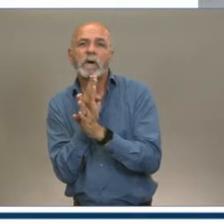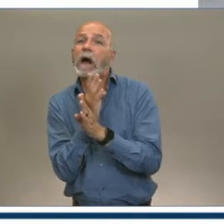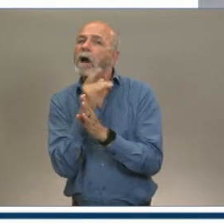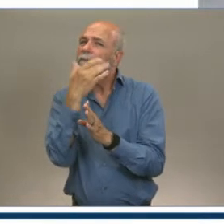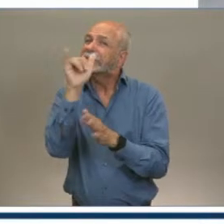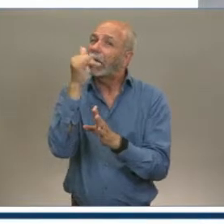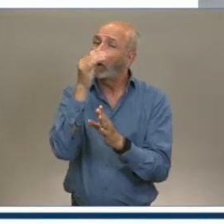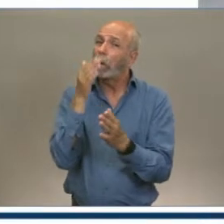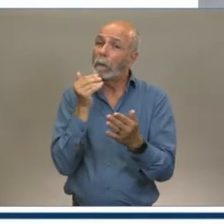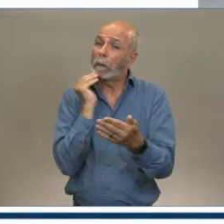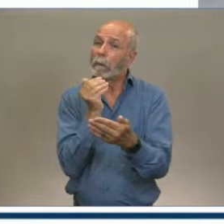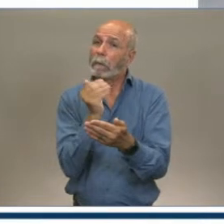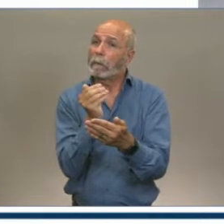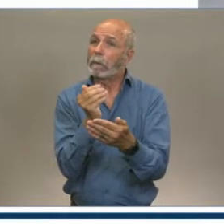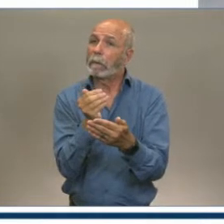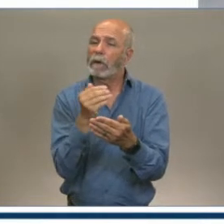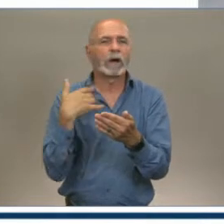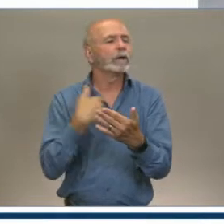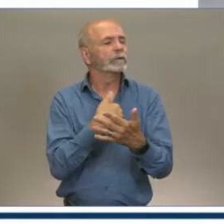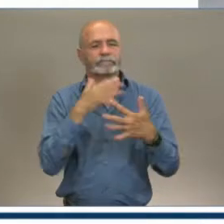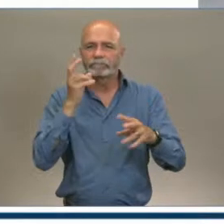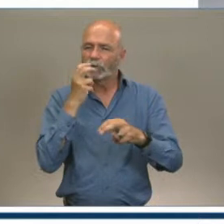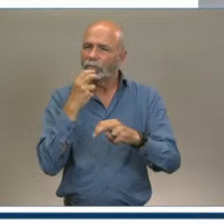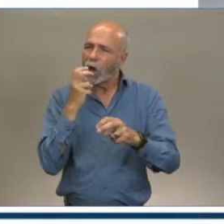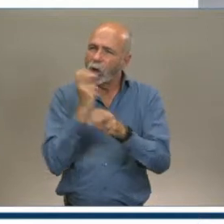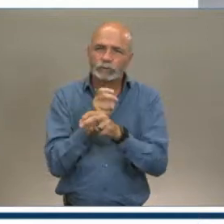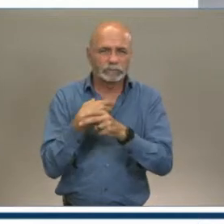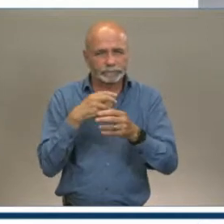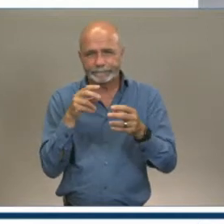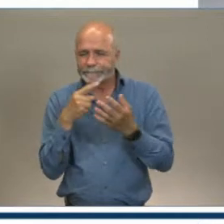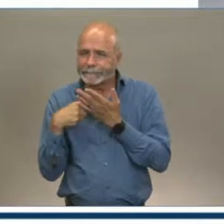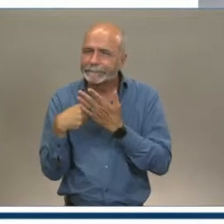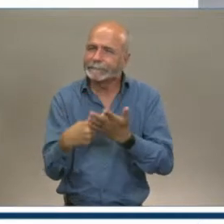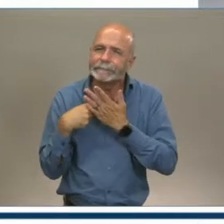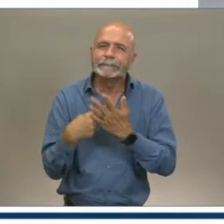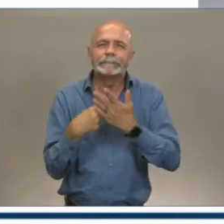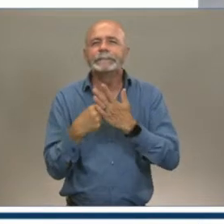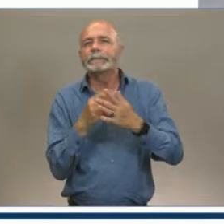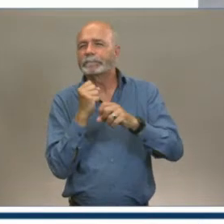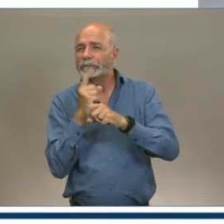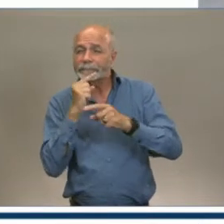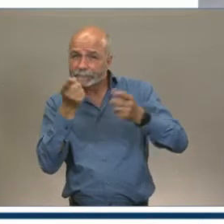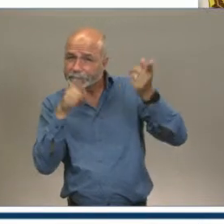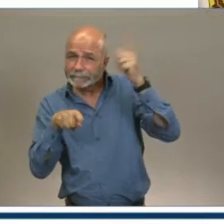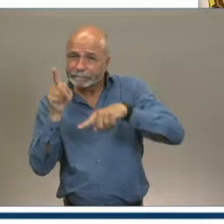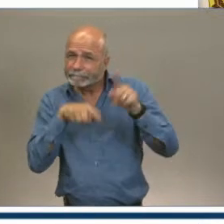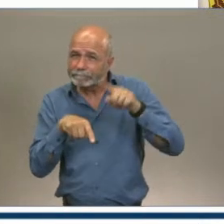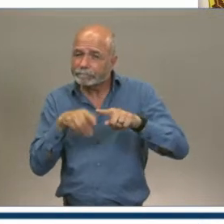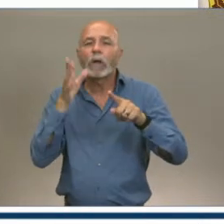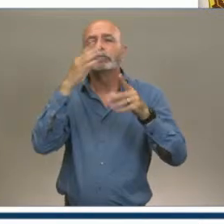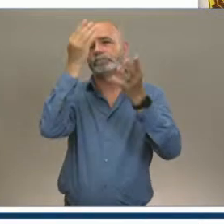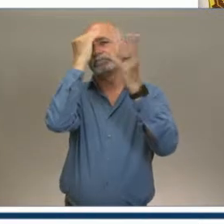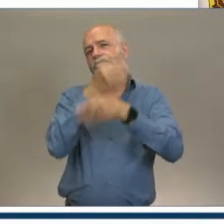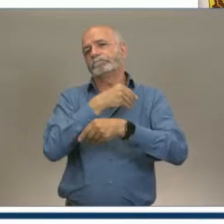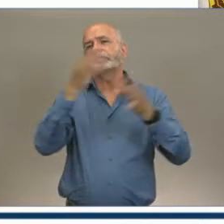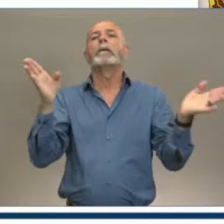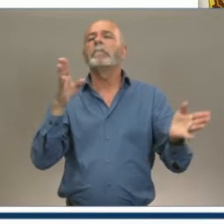of conversations to find a mutually agreed upon date that we could confirm today. Jesse, do you have a follow-up